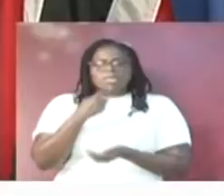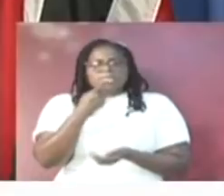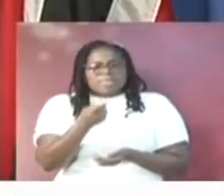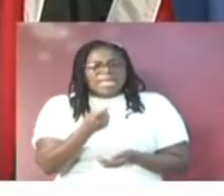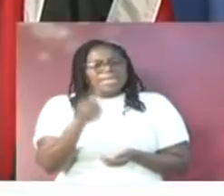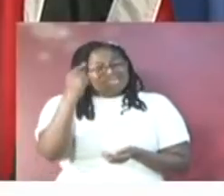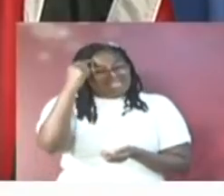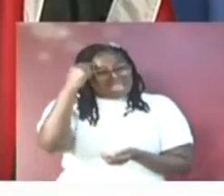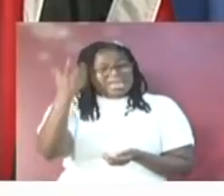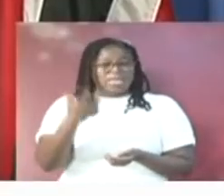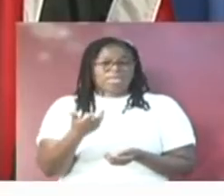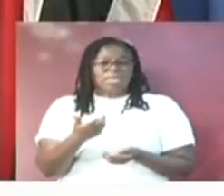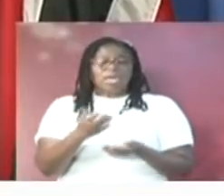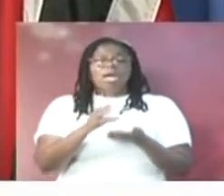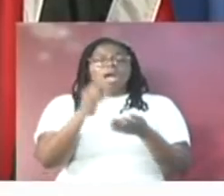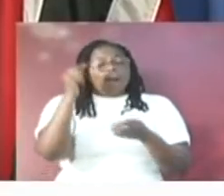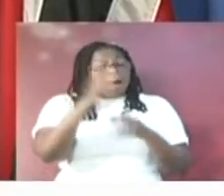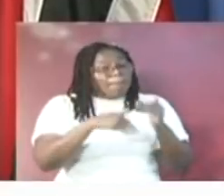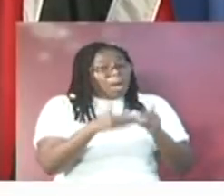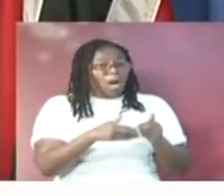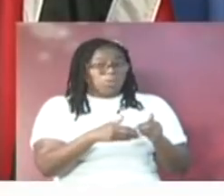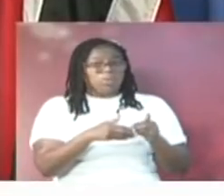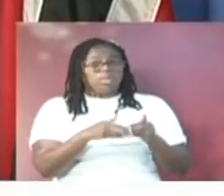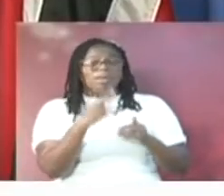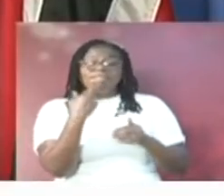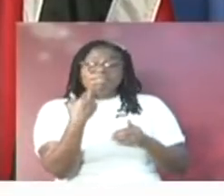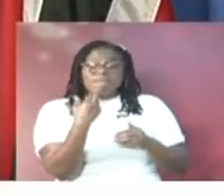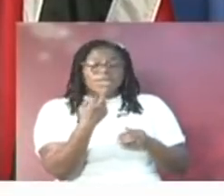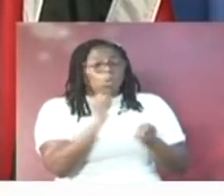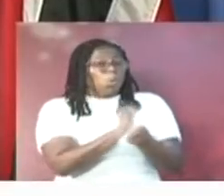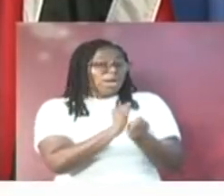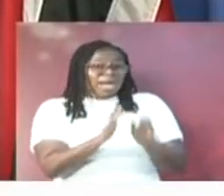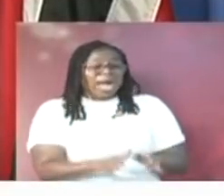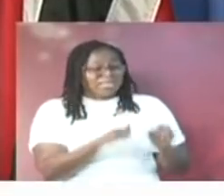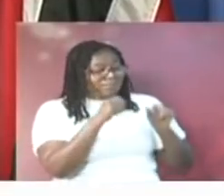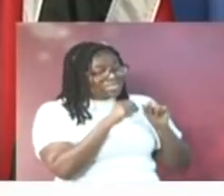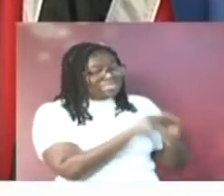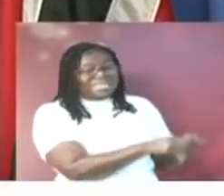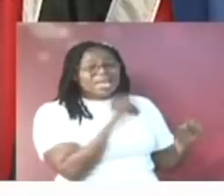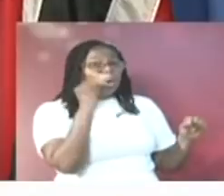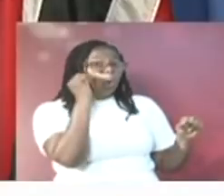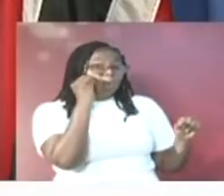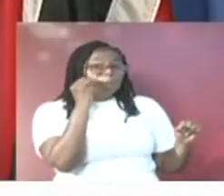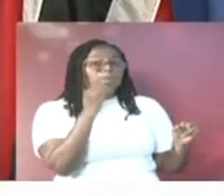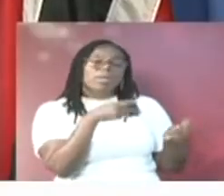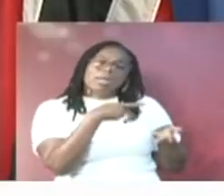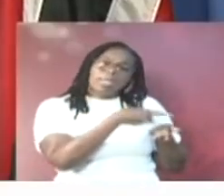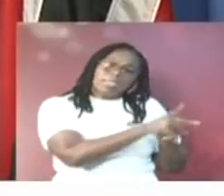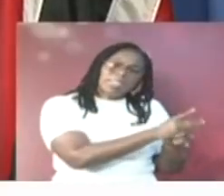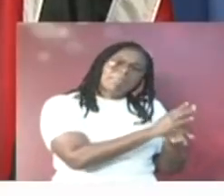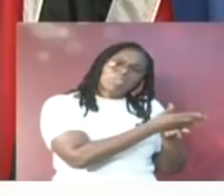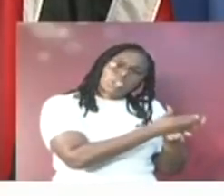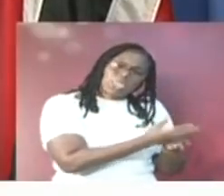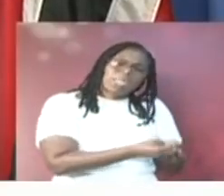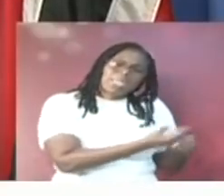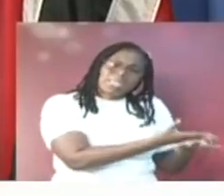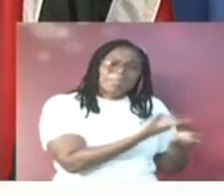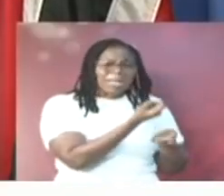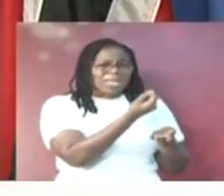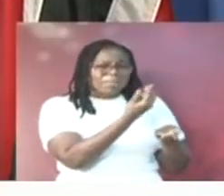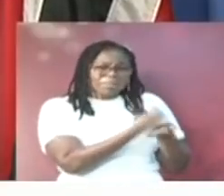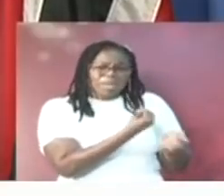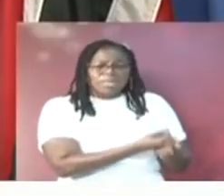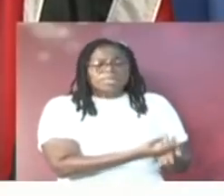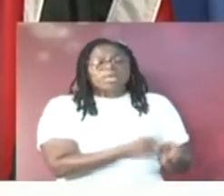later on. Because I'm sure that the losses will be bigger if we get to the point of a